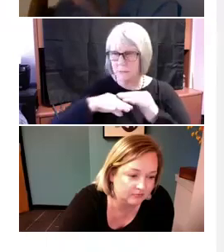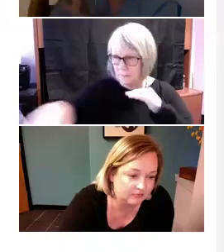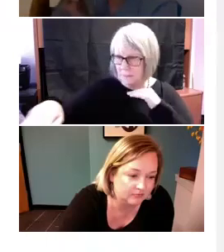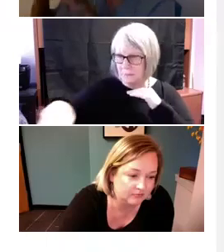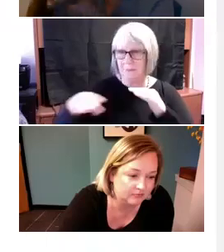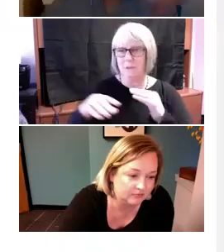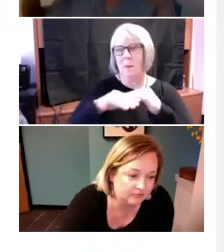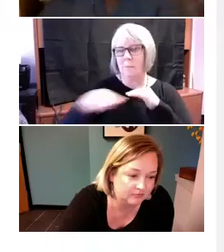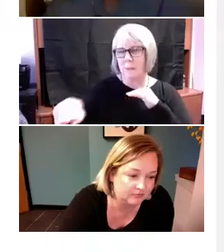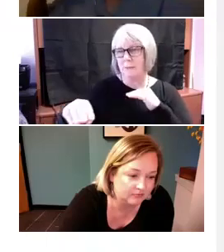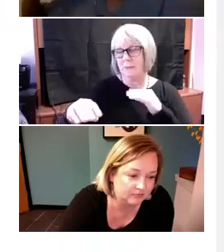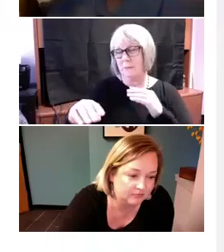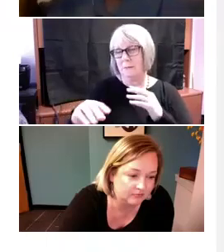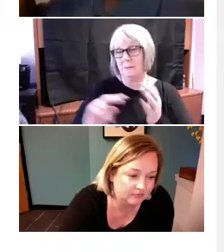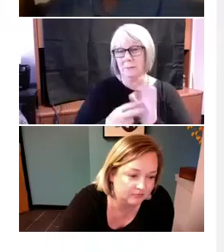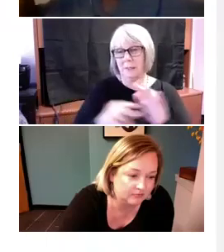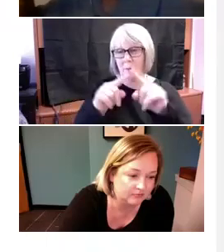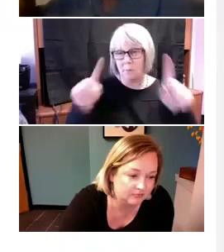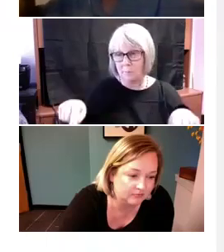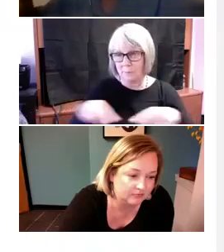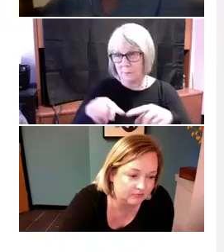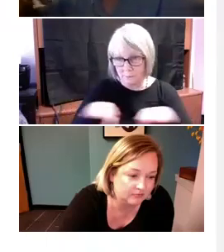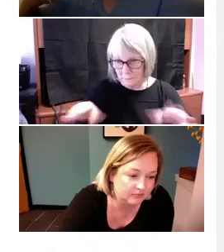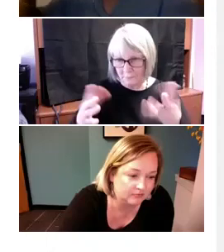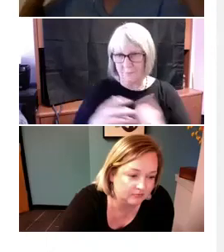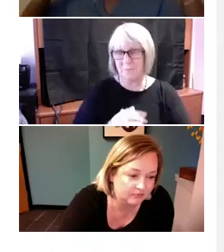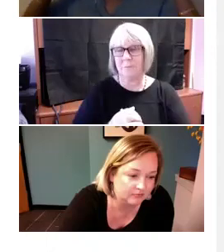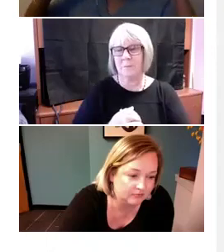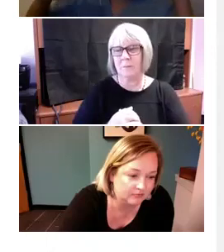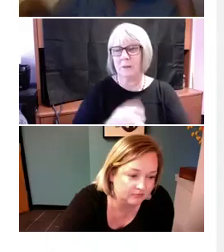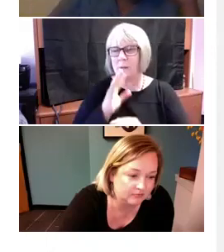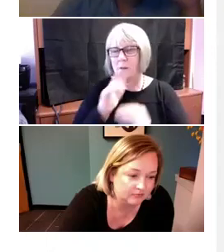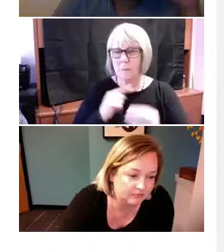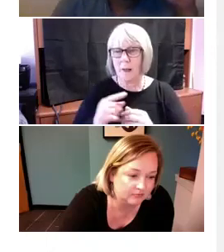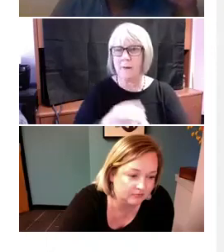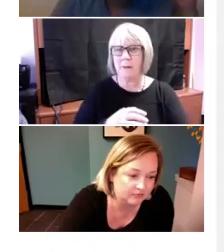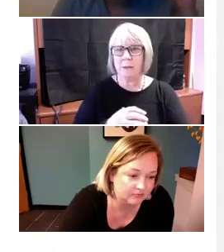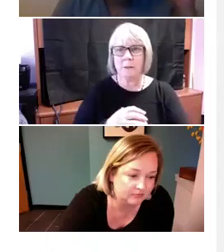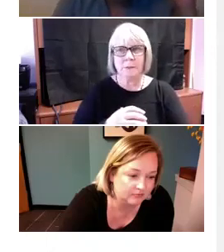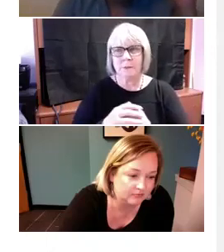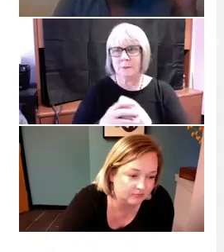is essentially a rectangle or whatever, right? So essentially, we're talking about 2D structures.